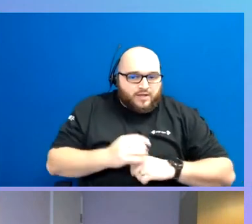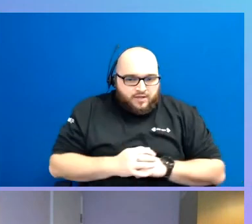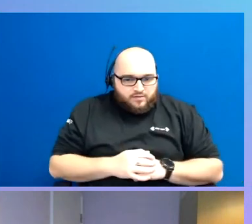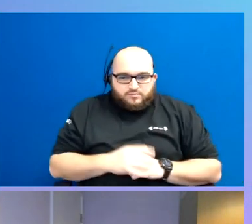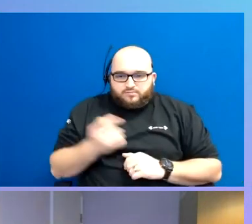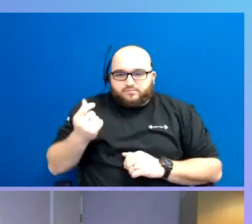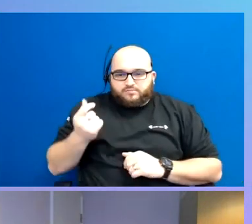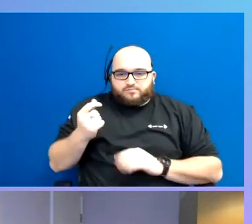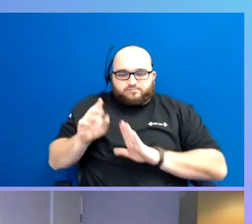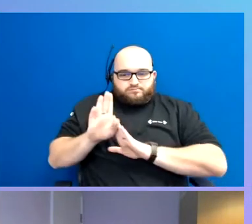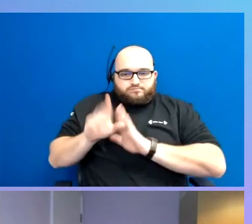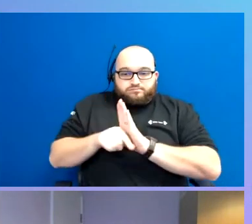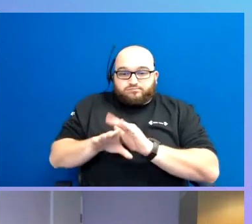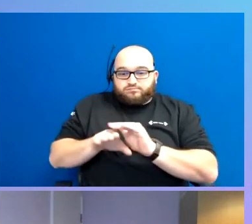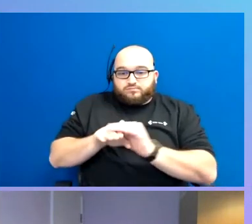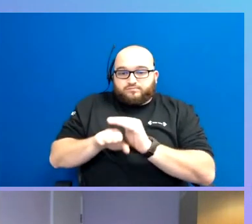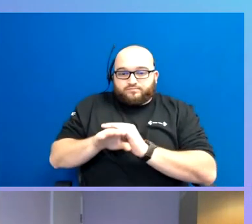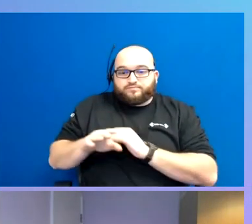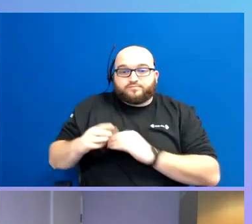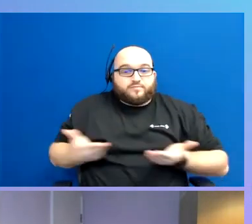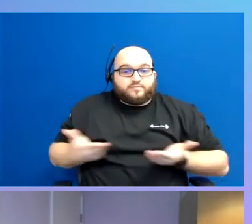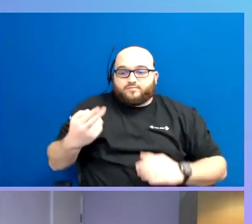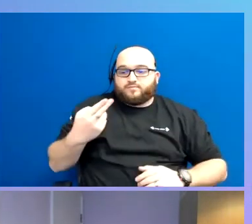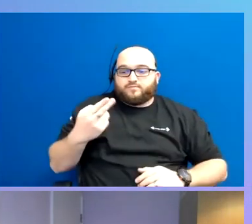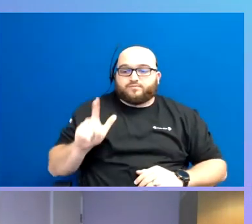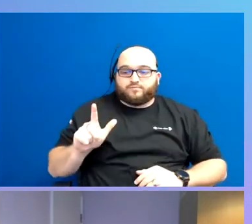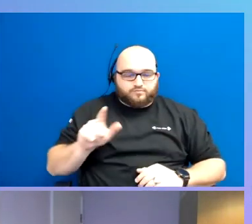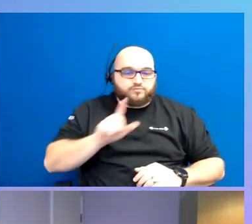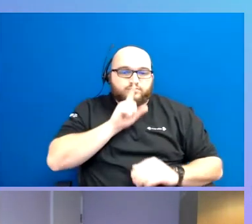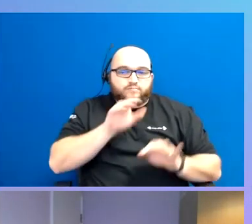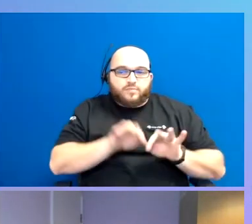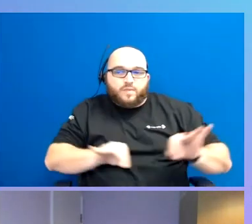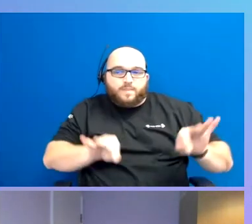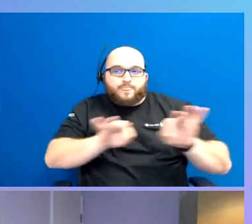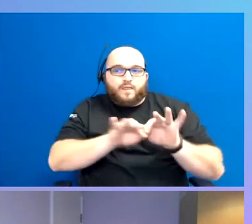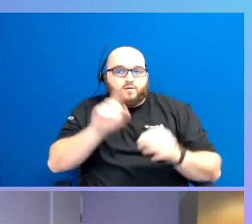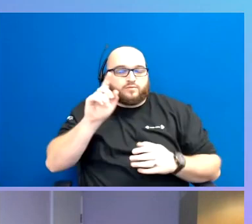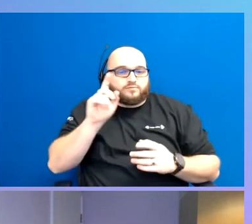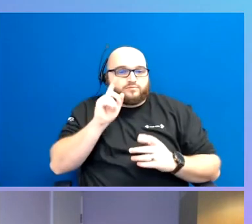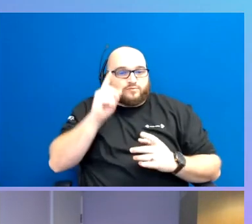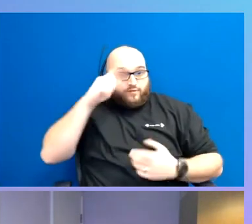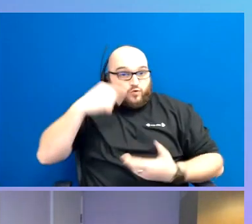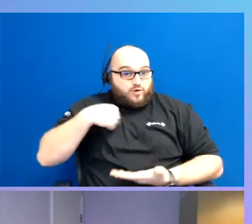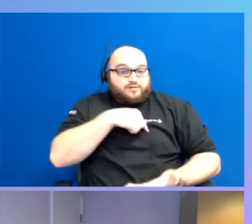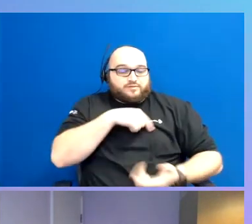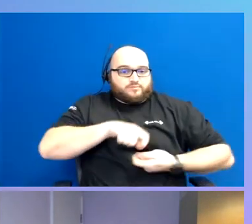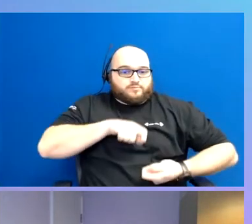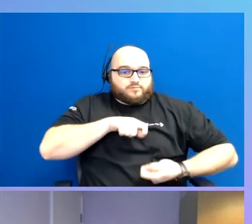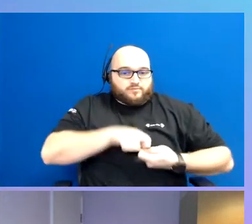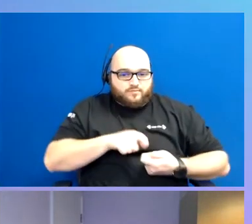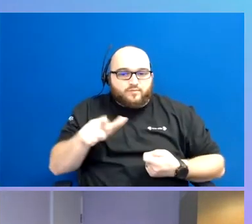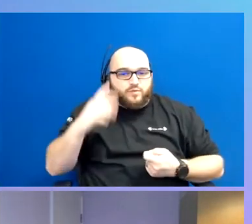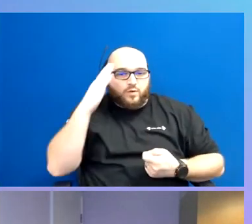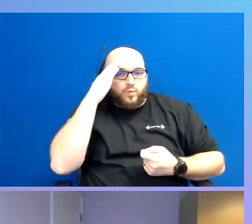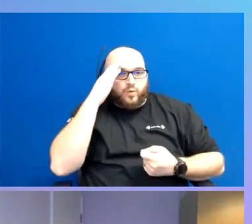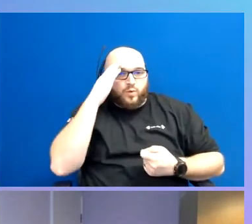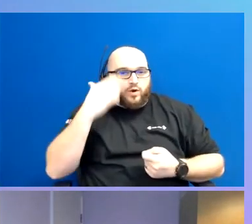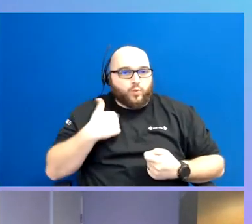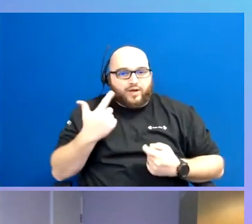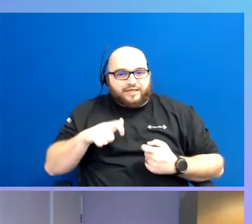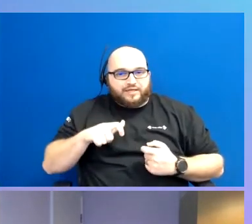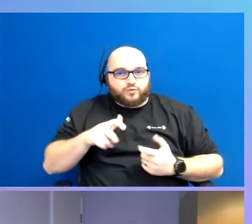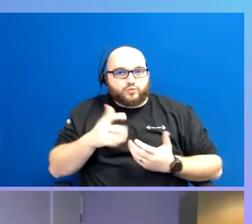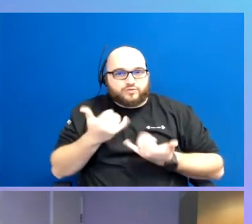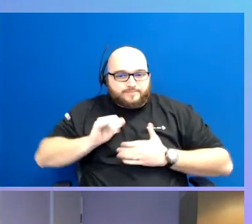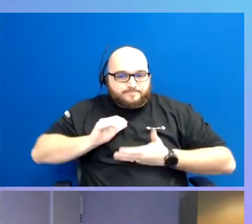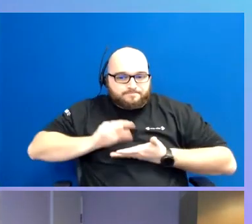bit of background on accessibility at HL. It's something that's really important to us, but we're also very aware as a company that there's still a lot to learn